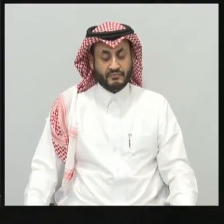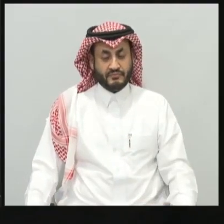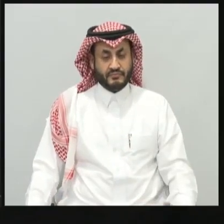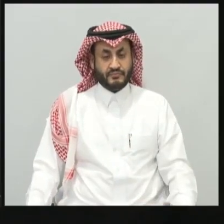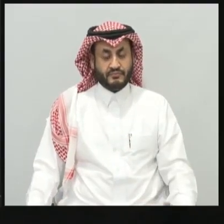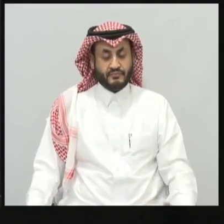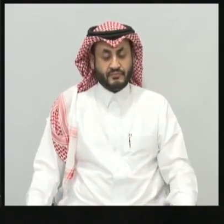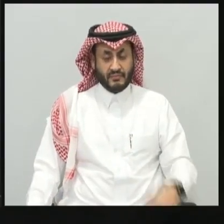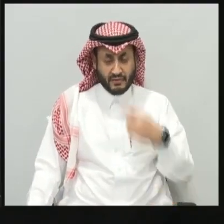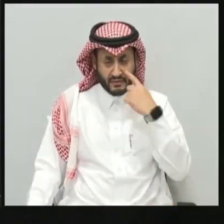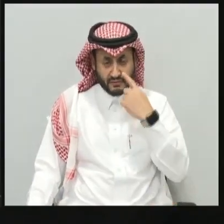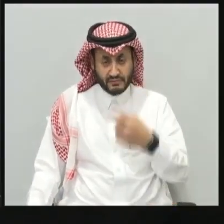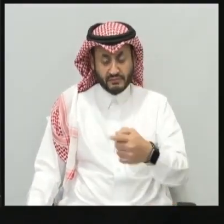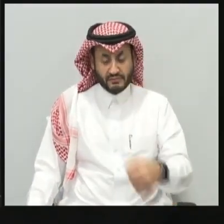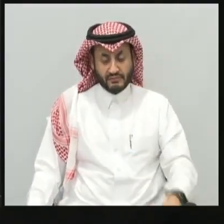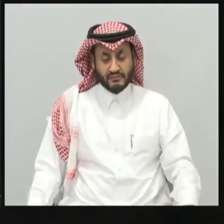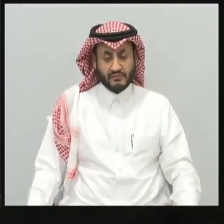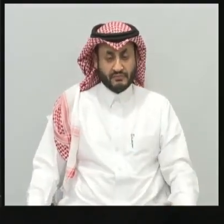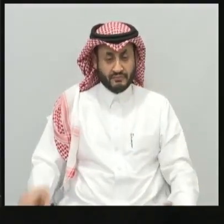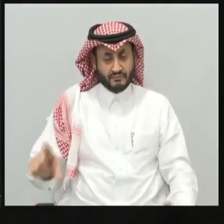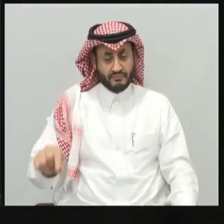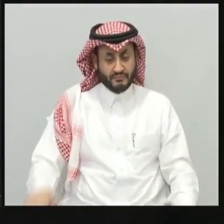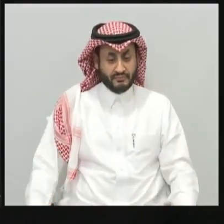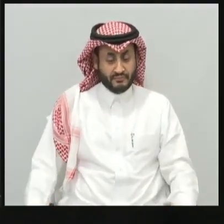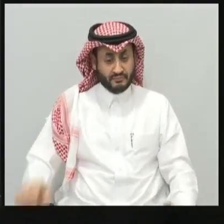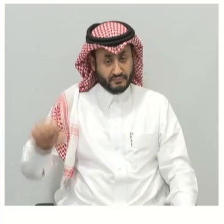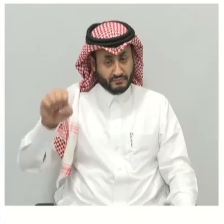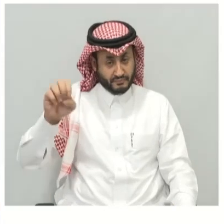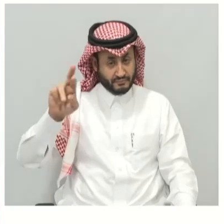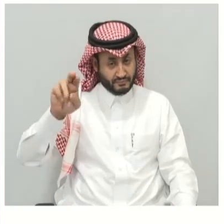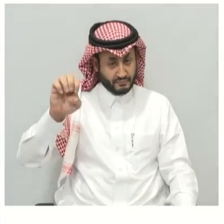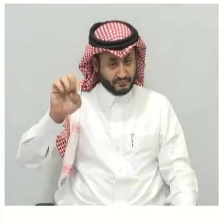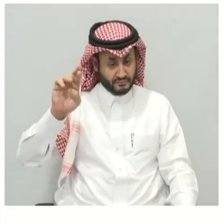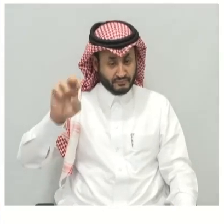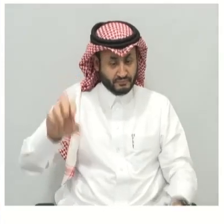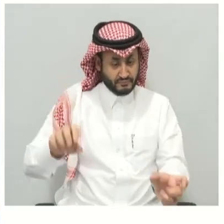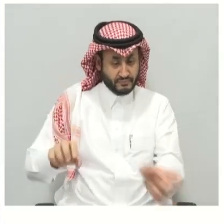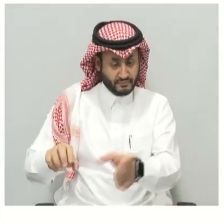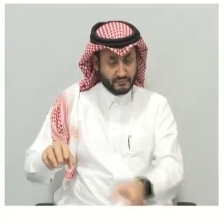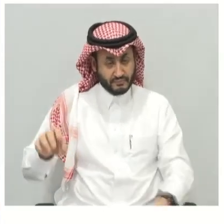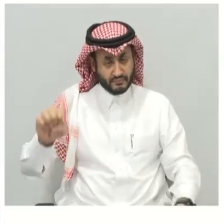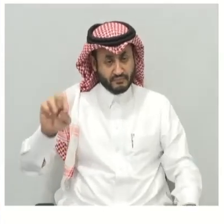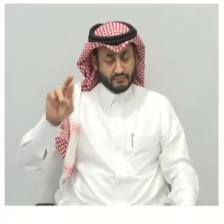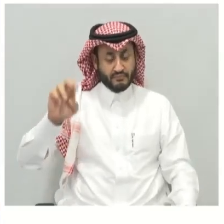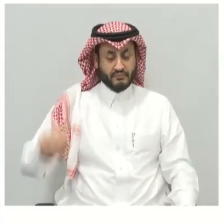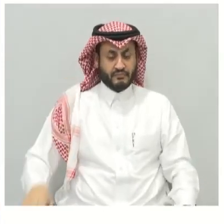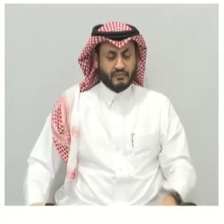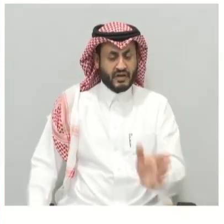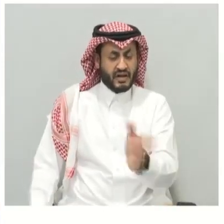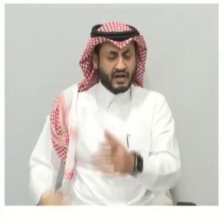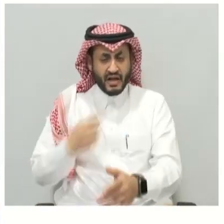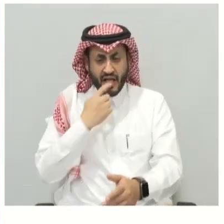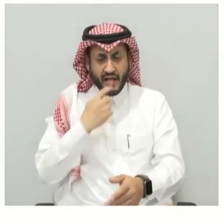a new gadget? Very good, we call them designer. So, or high-tech designer. So all of these